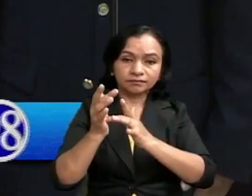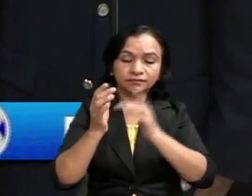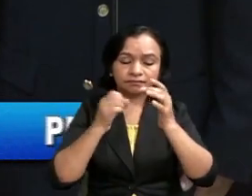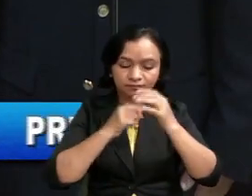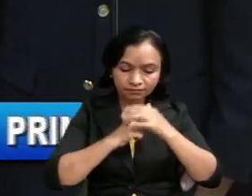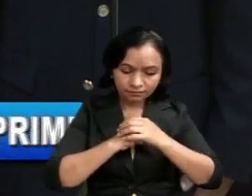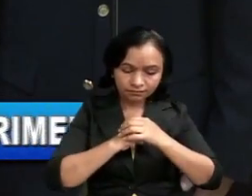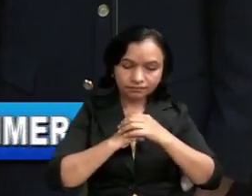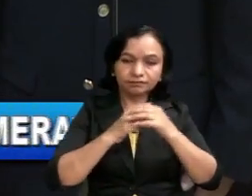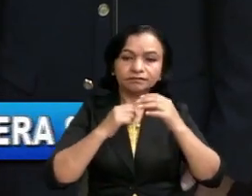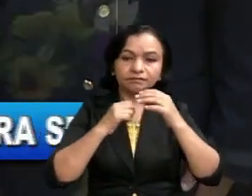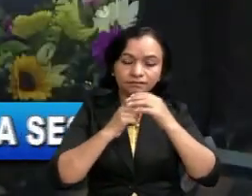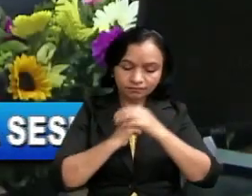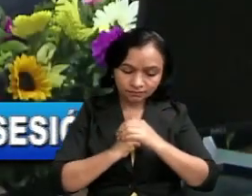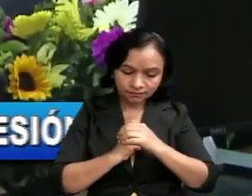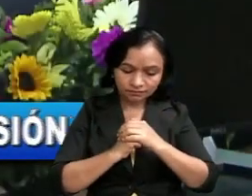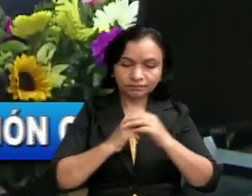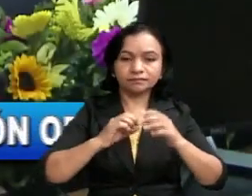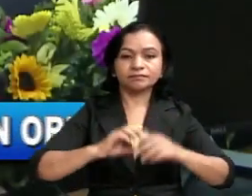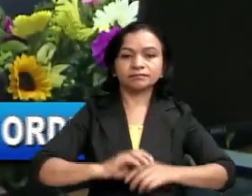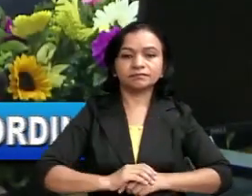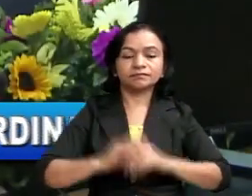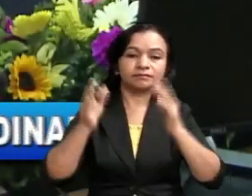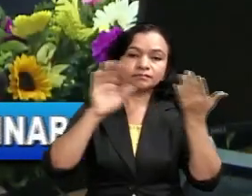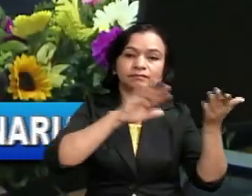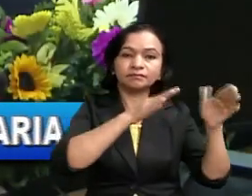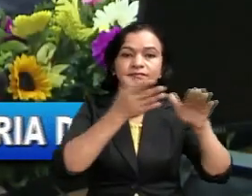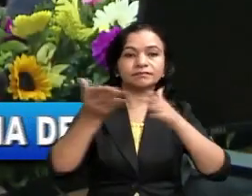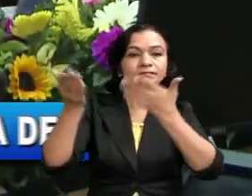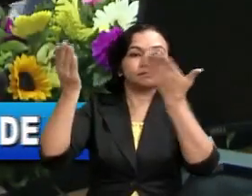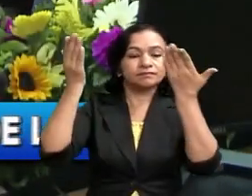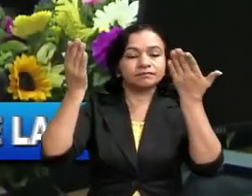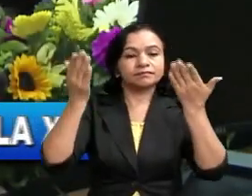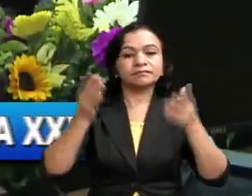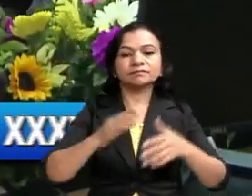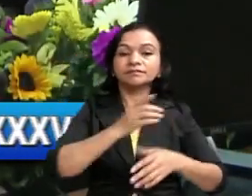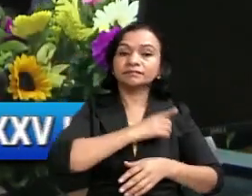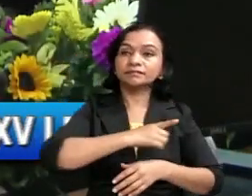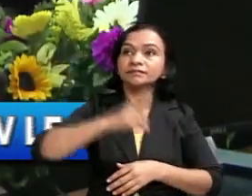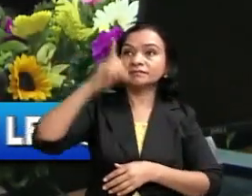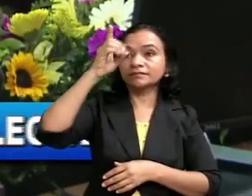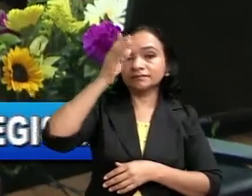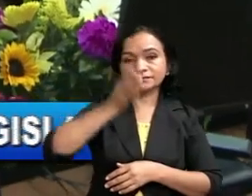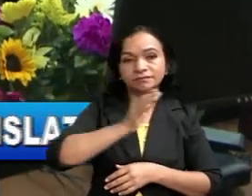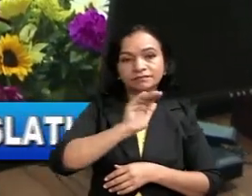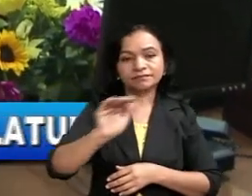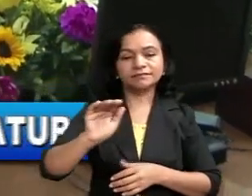Amen. And amen. Amen. Hallelujah. Hallelujah. God bless you. Dios le bendiga.